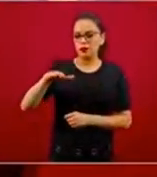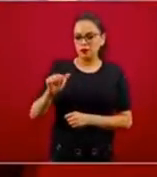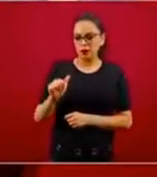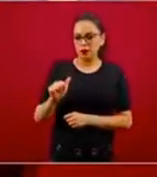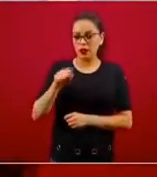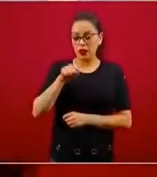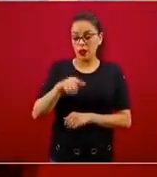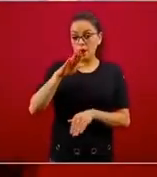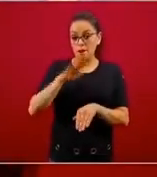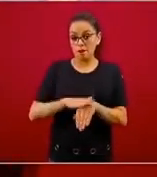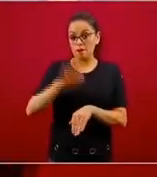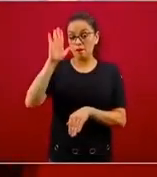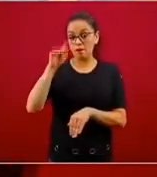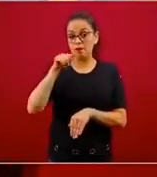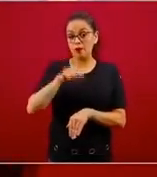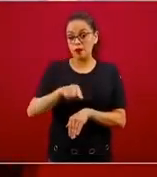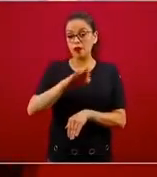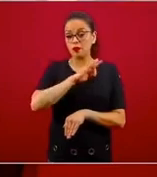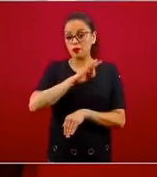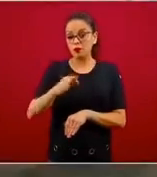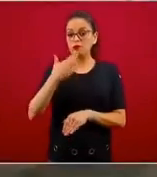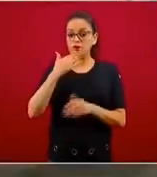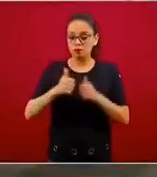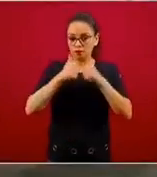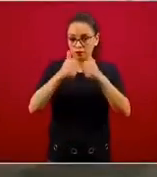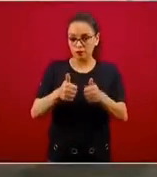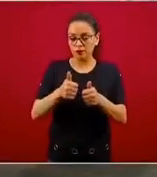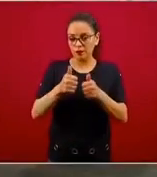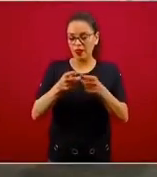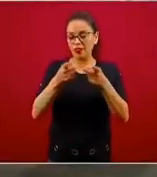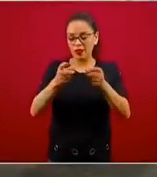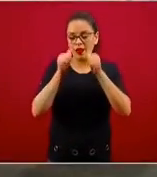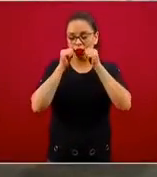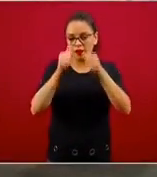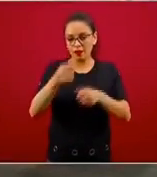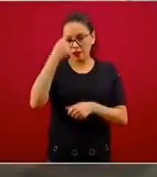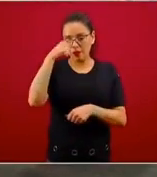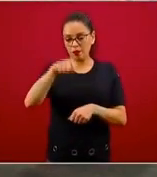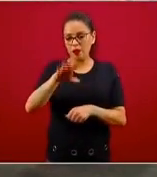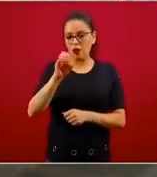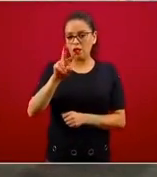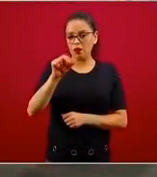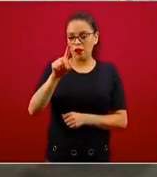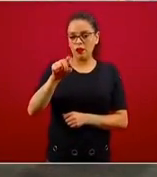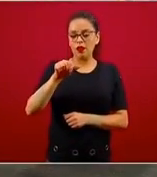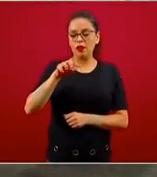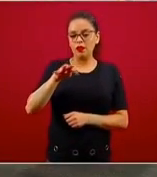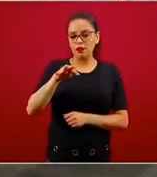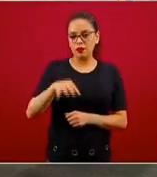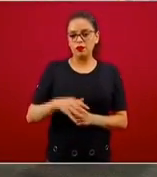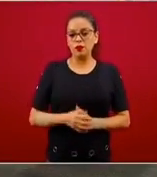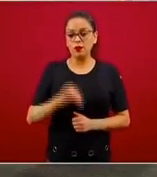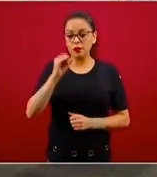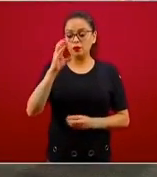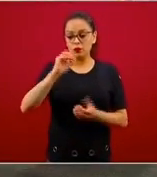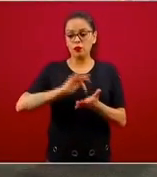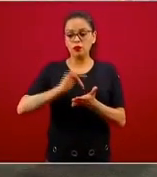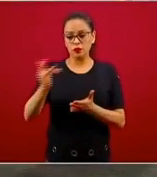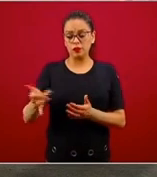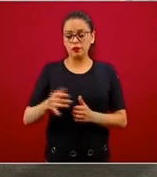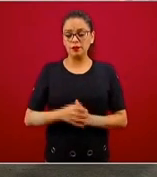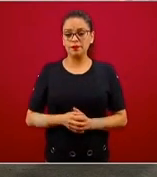tiene with mayor avance para plasma, tratamiento since there have COVID-19? been greater advancements with that Sí, related muchas to it? gracias. Yes, Efectivamente, thank